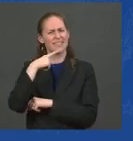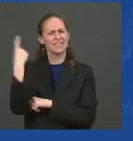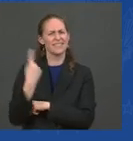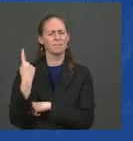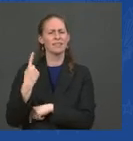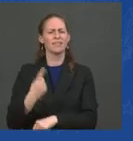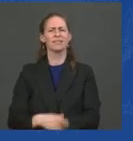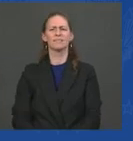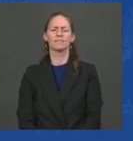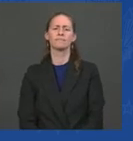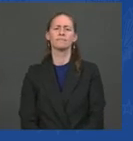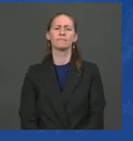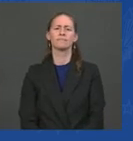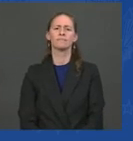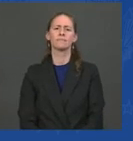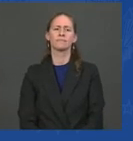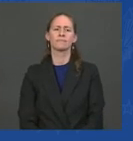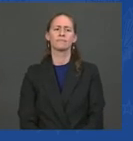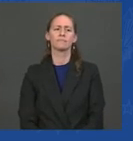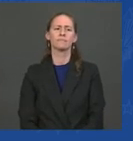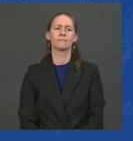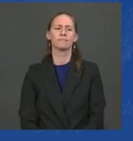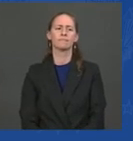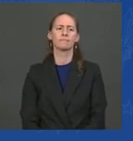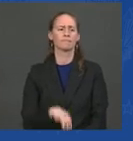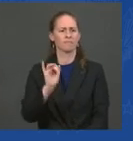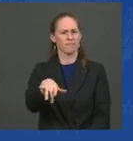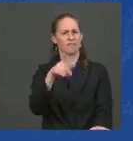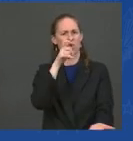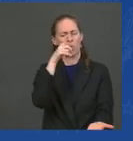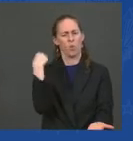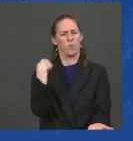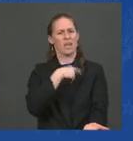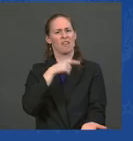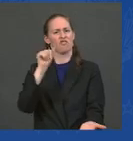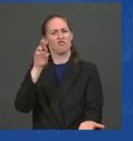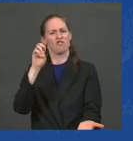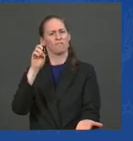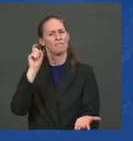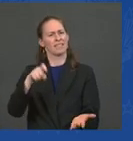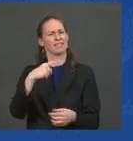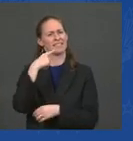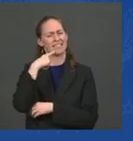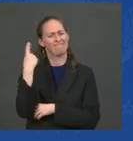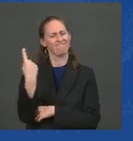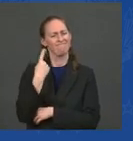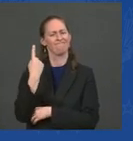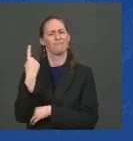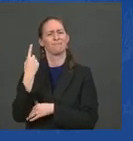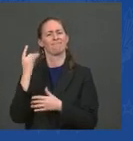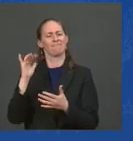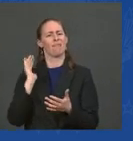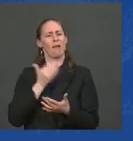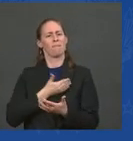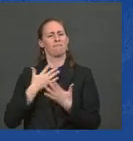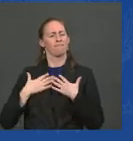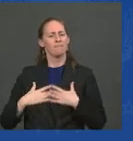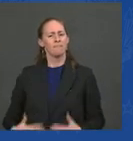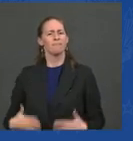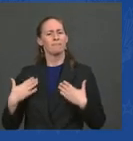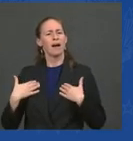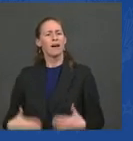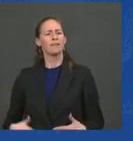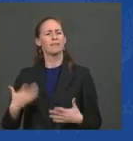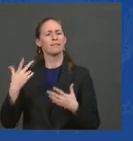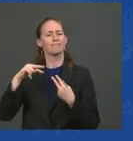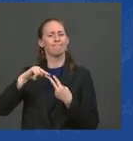That's who we are as Americans. It's part of our DNA. We've fought, we've marched, we've